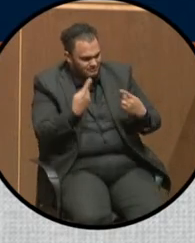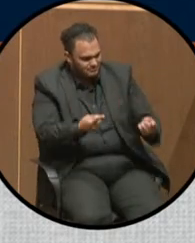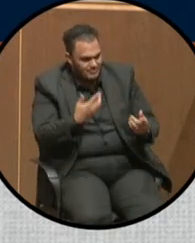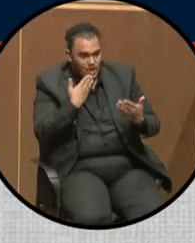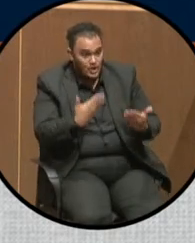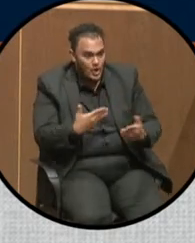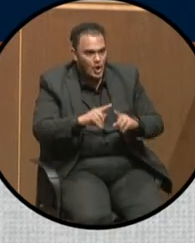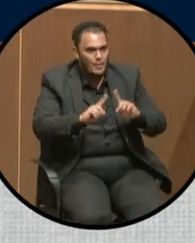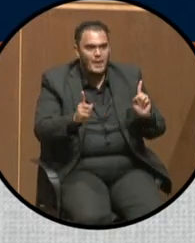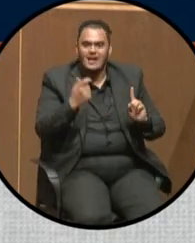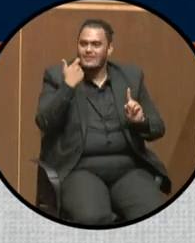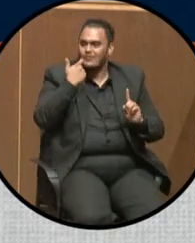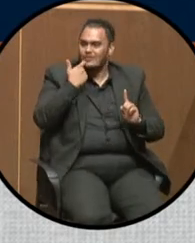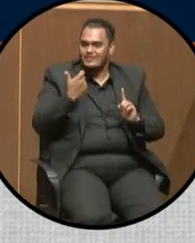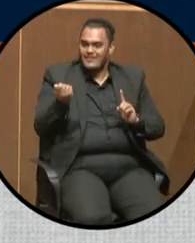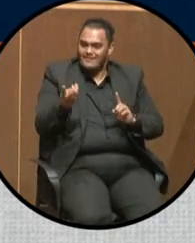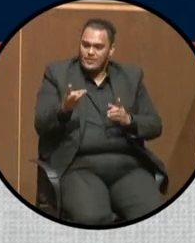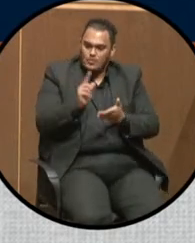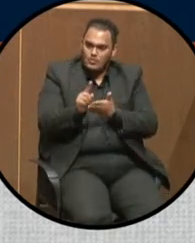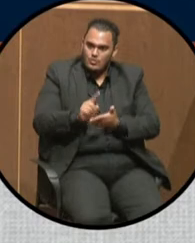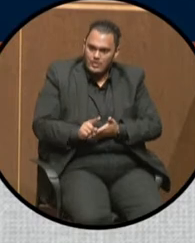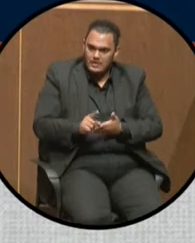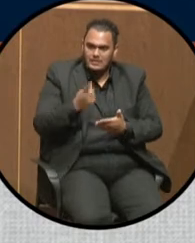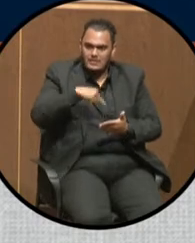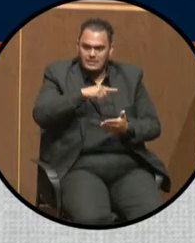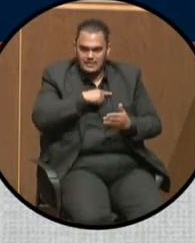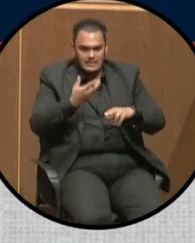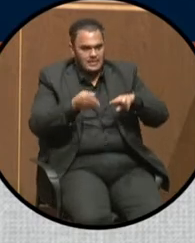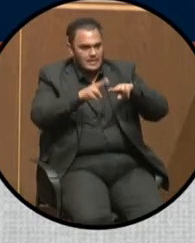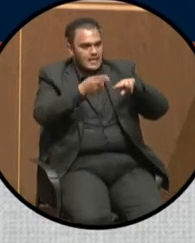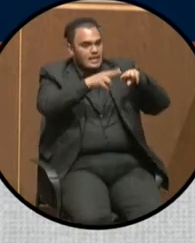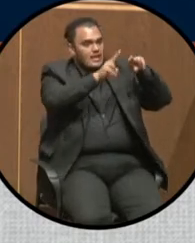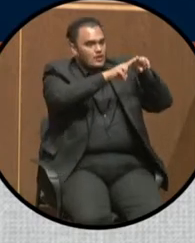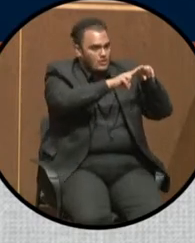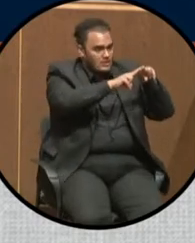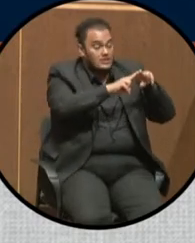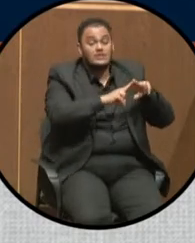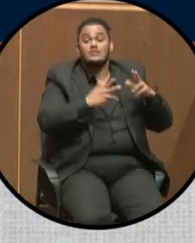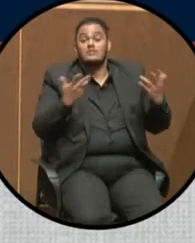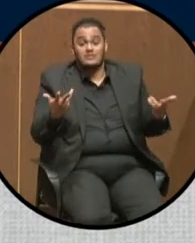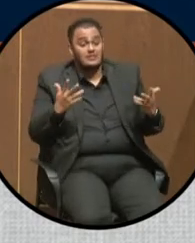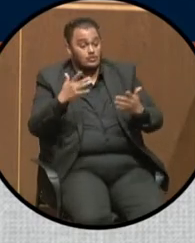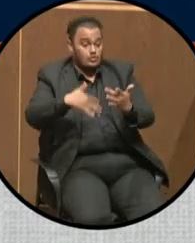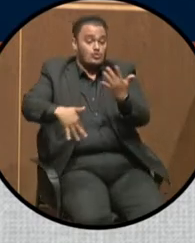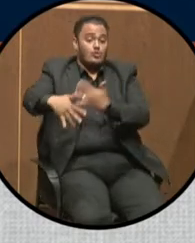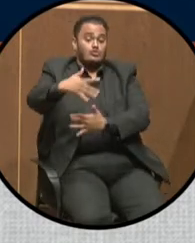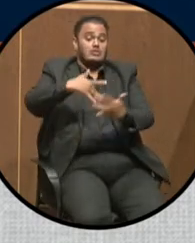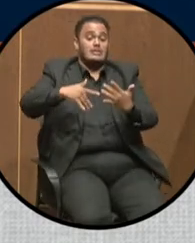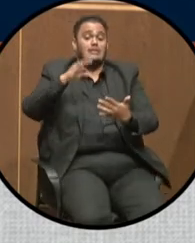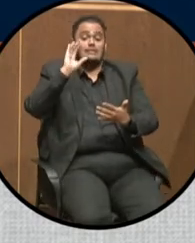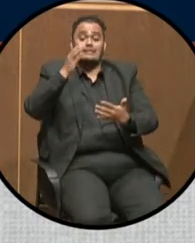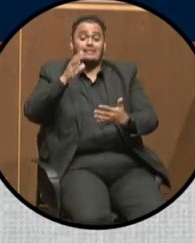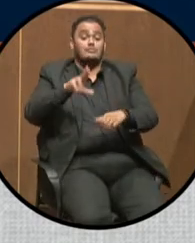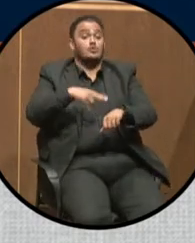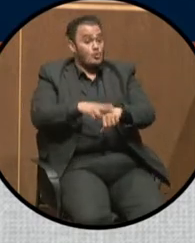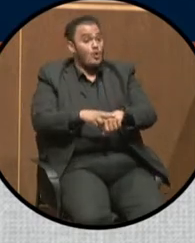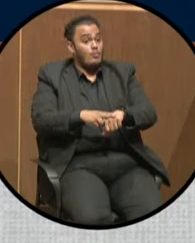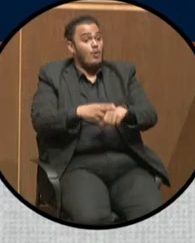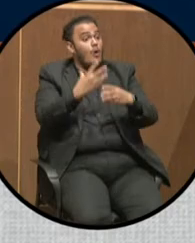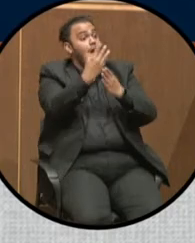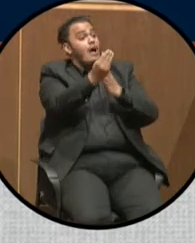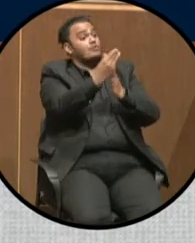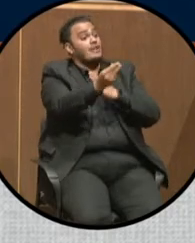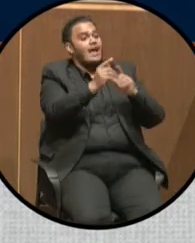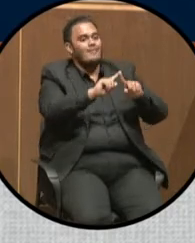last few weeks is an increase in illnesses. So although socially it looks like things are normal, I'm in the clinic and people are getting sick and there's